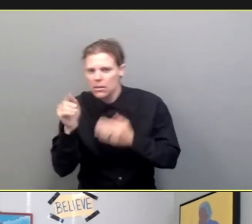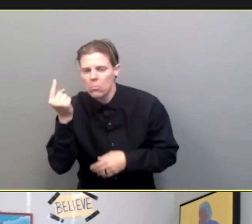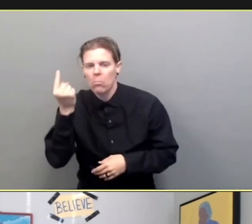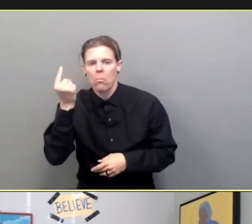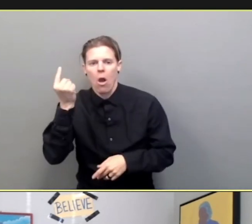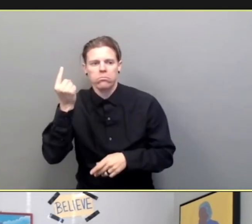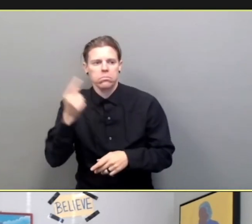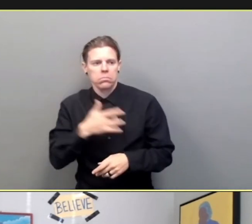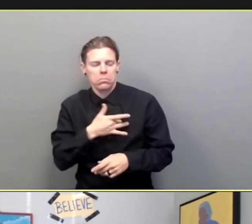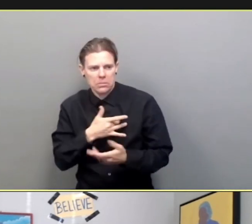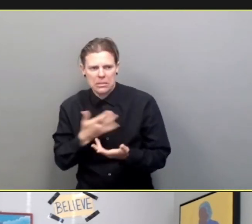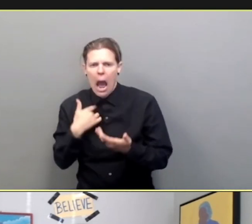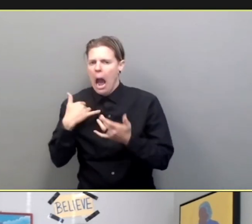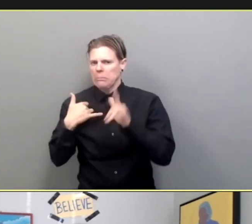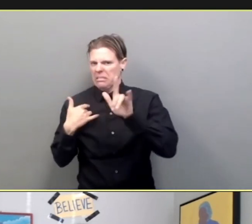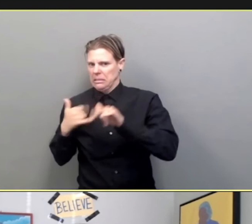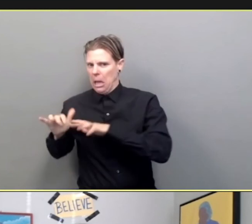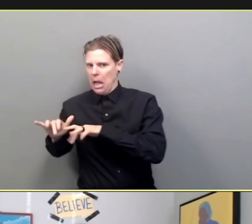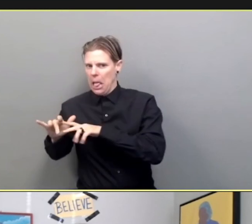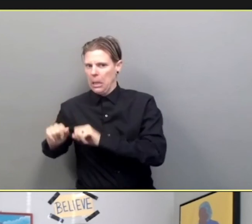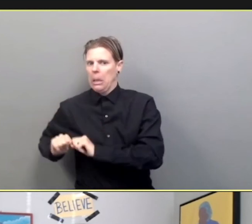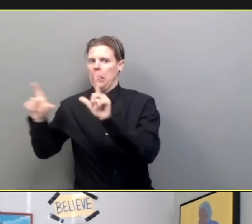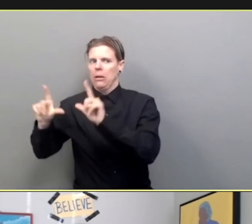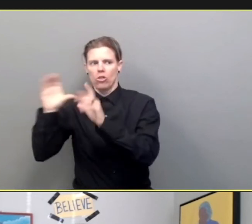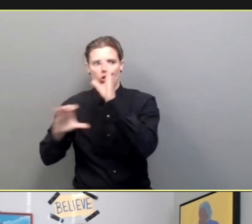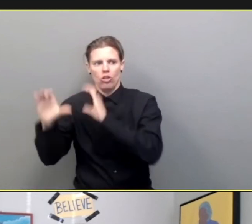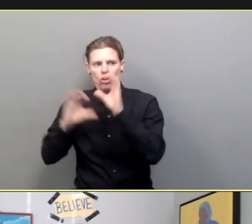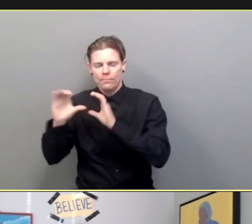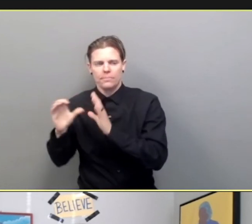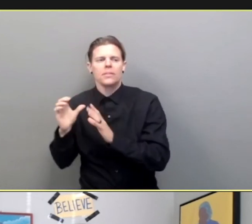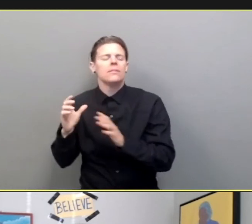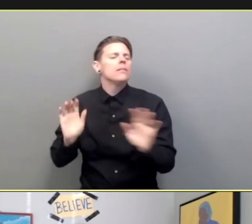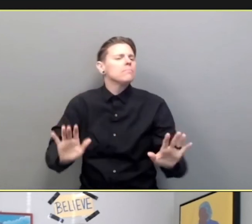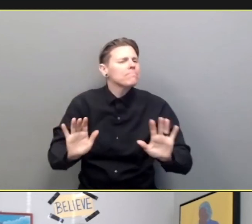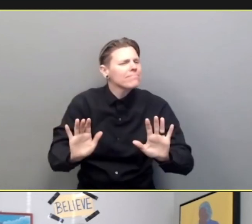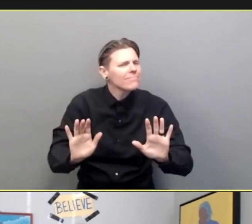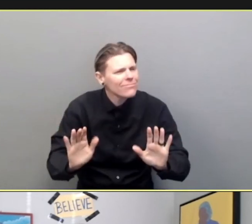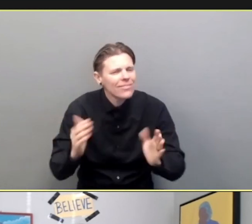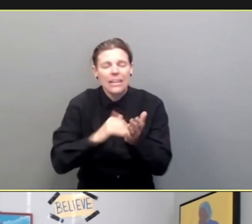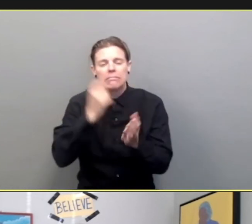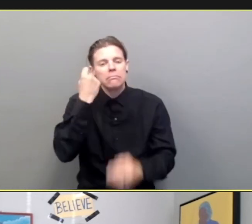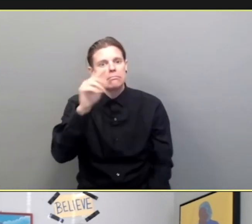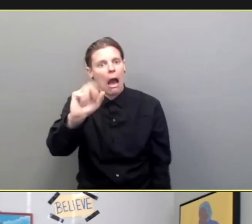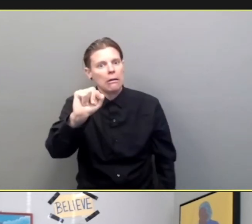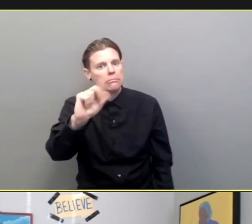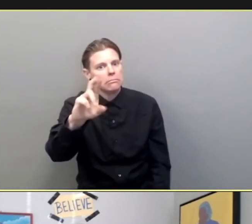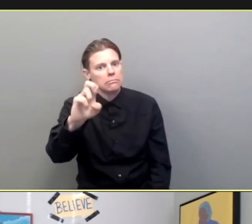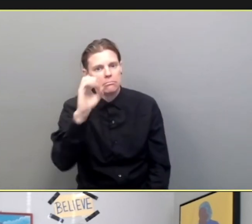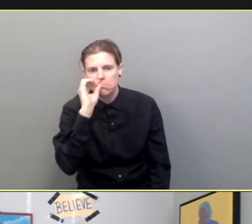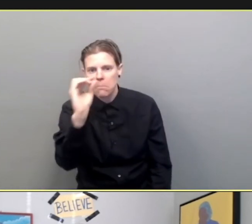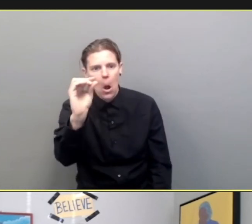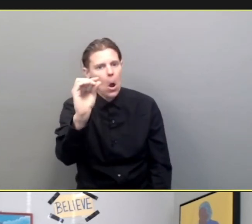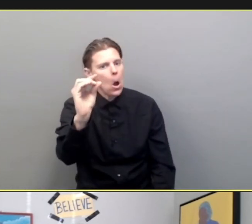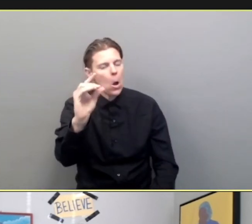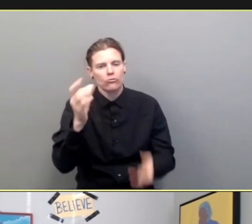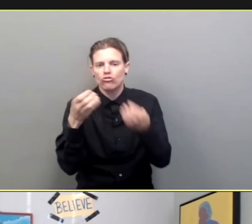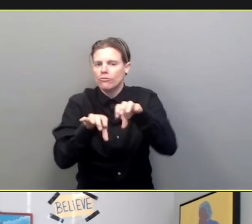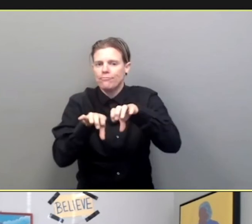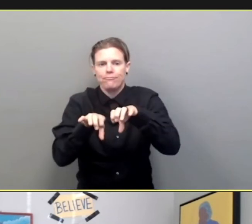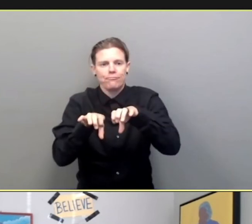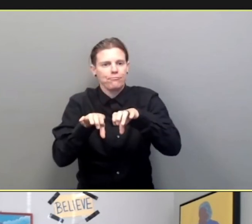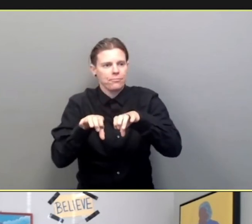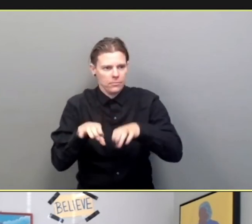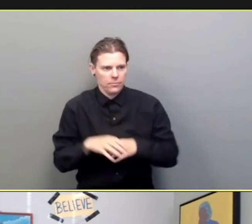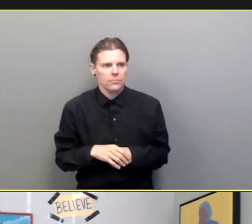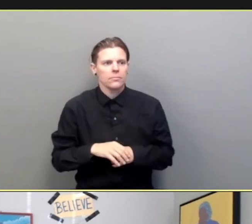them. It's a relatively very rare event, and what the ACIP did was look at the